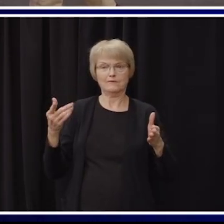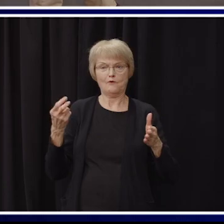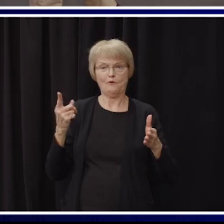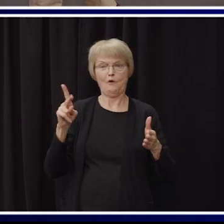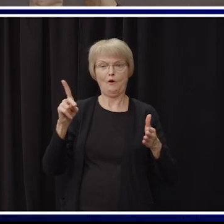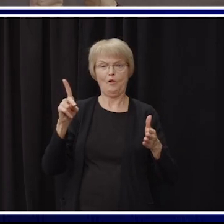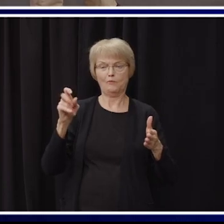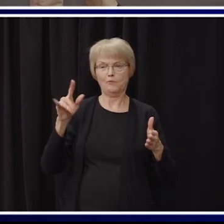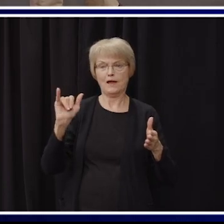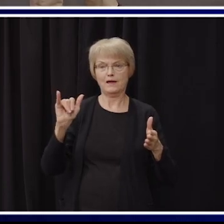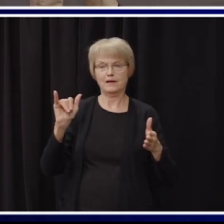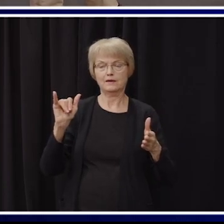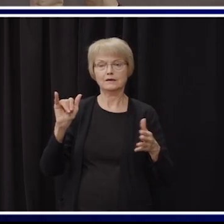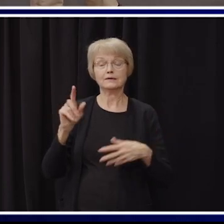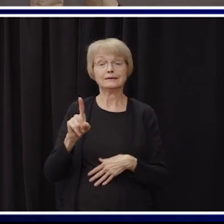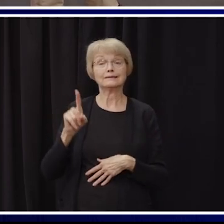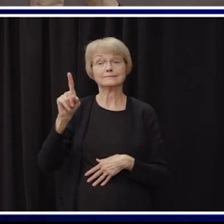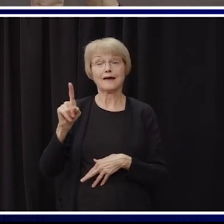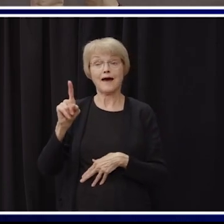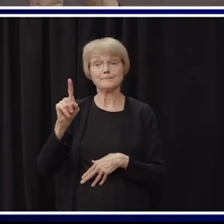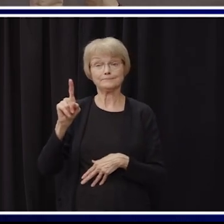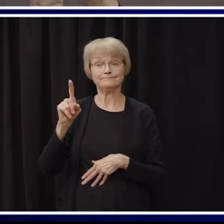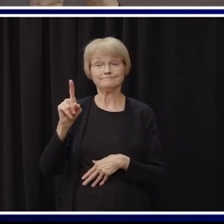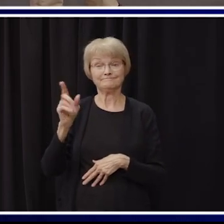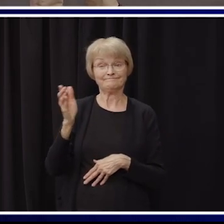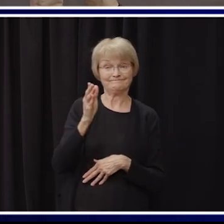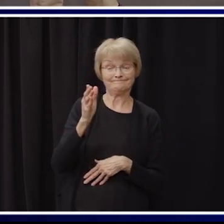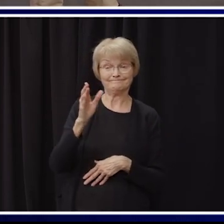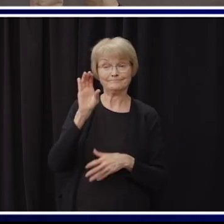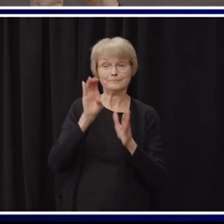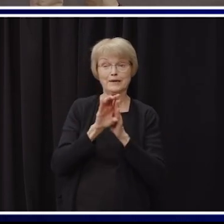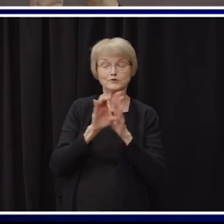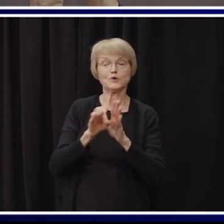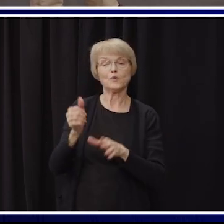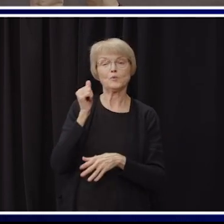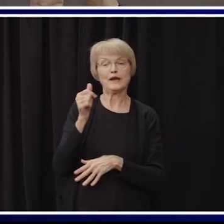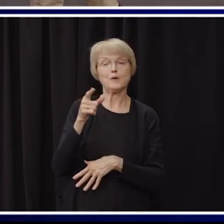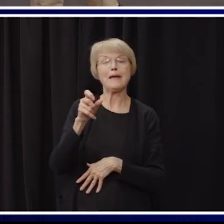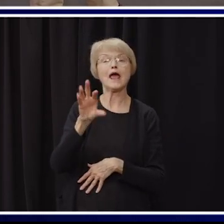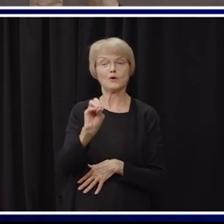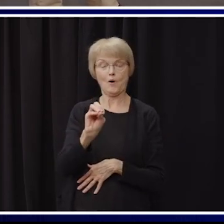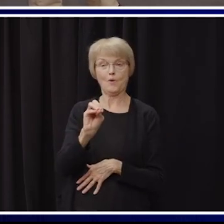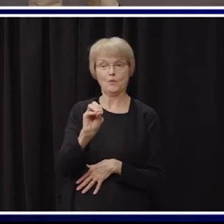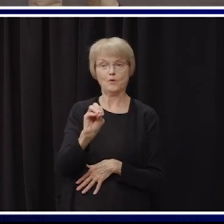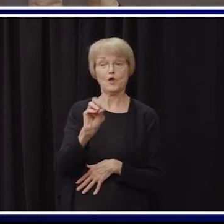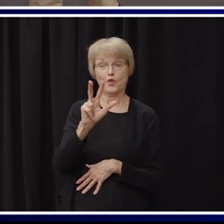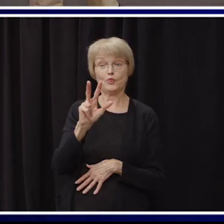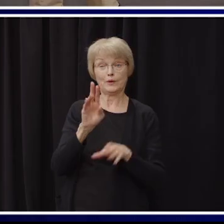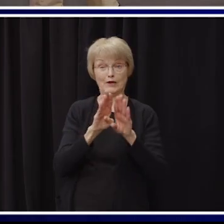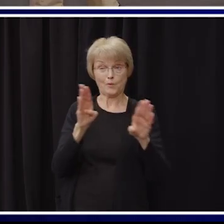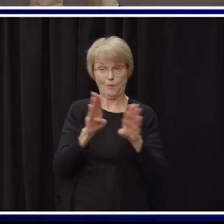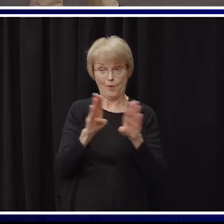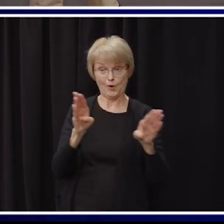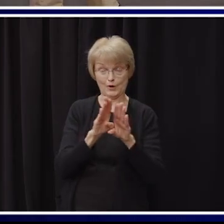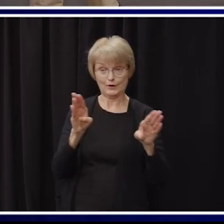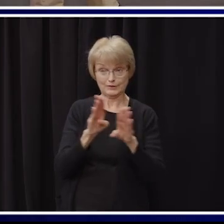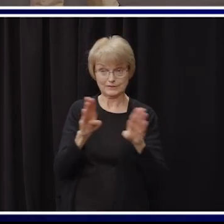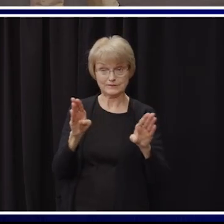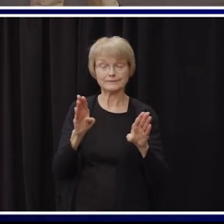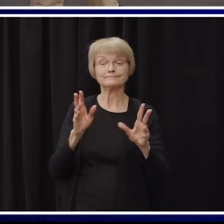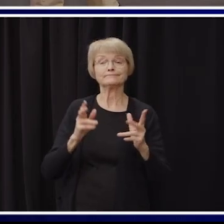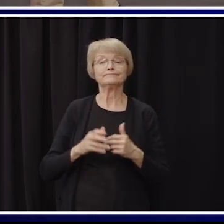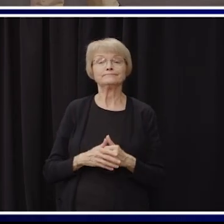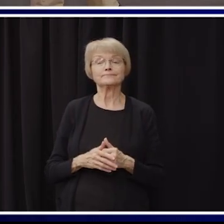Top right picture, great example of a rear patio. There's 3 doors there that all lead